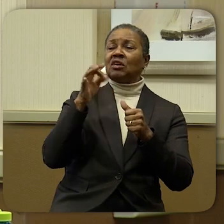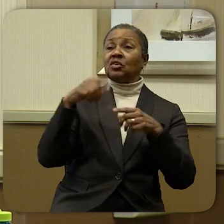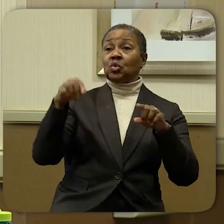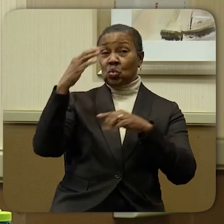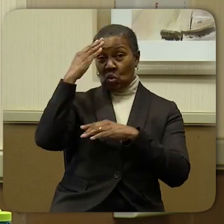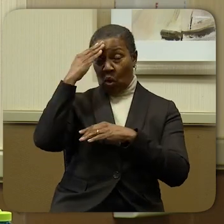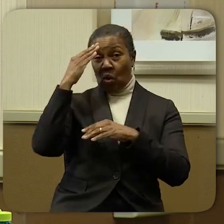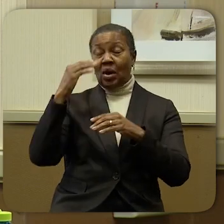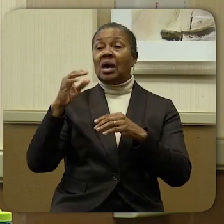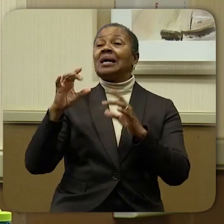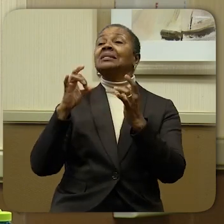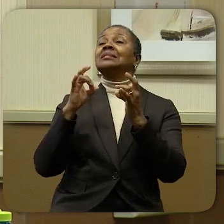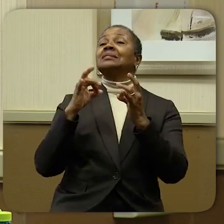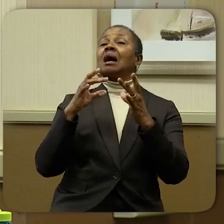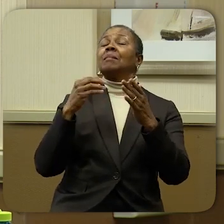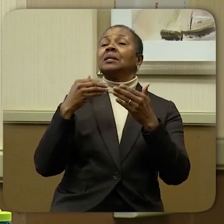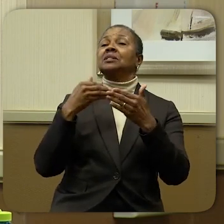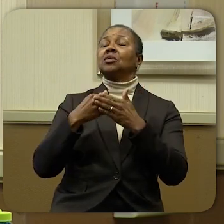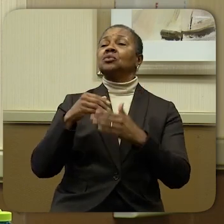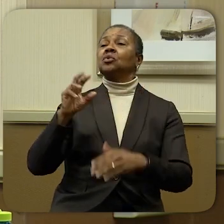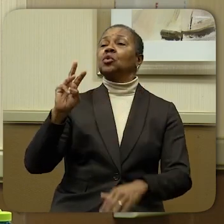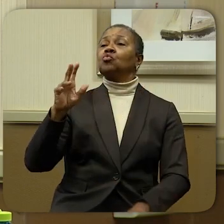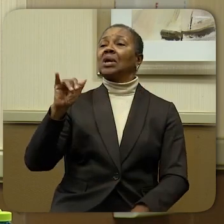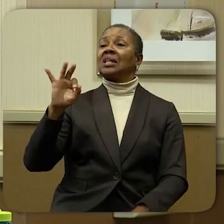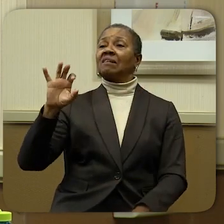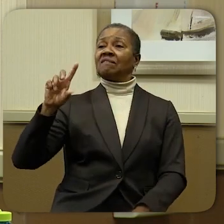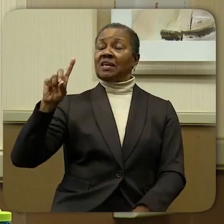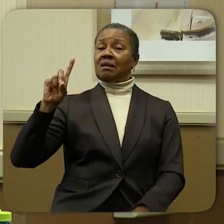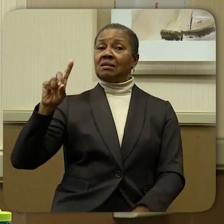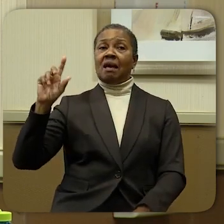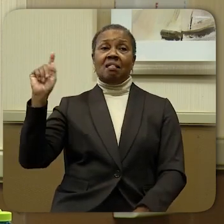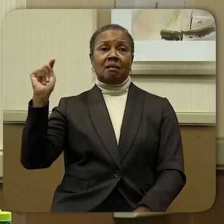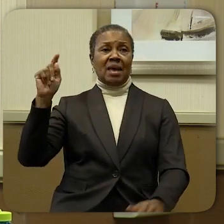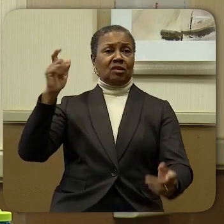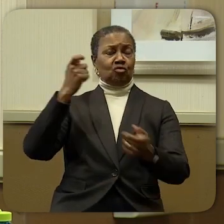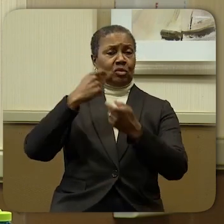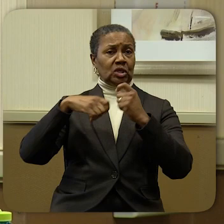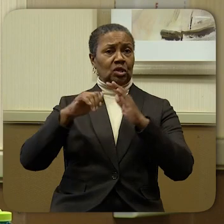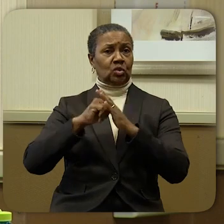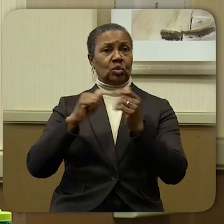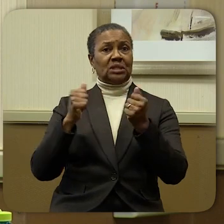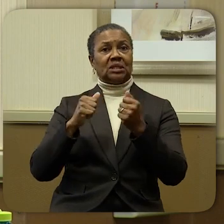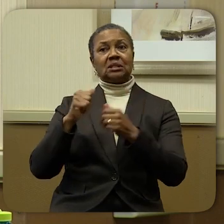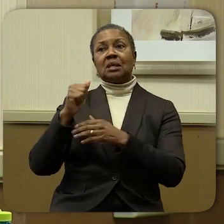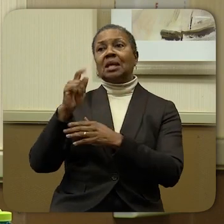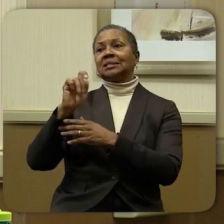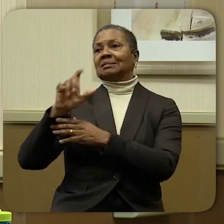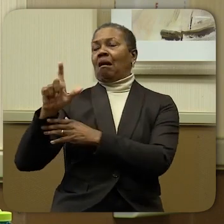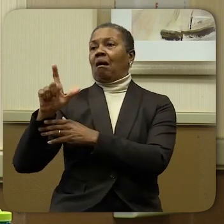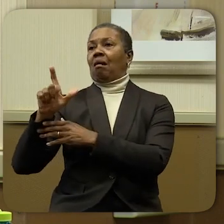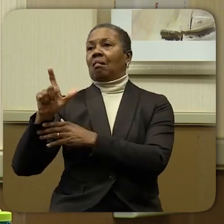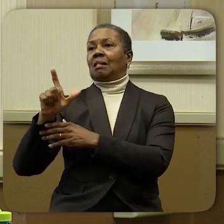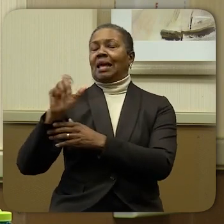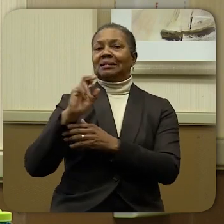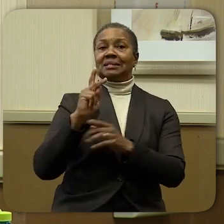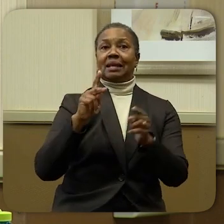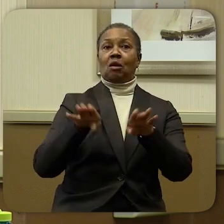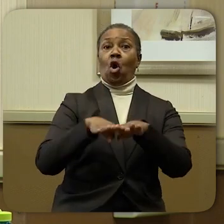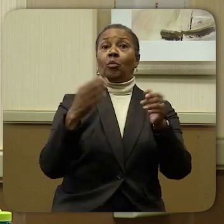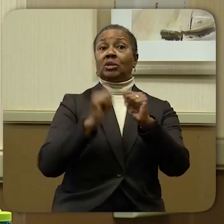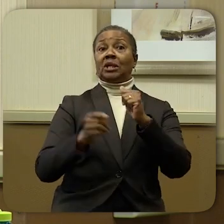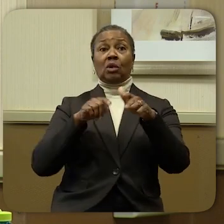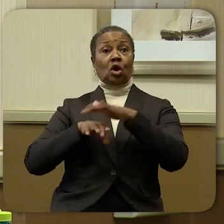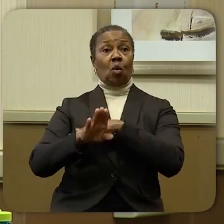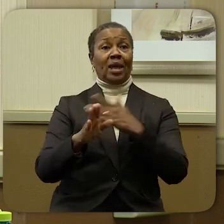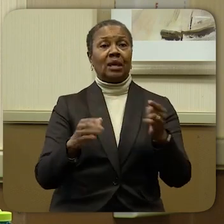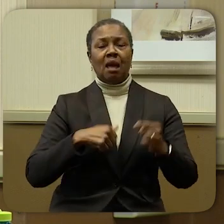guys know the Starbucks by Wrigley Field changed their bathrooms to it's just a stall and then there's a sink, it's open to anybody.